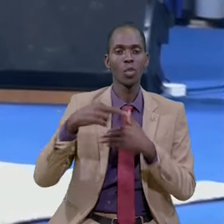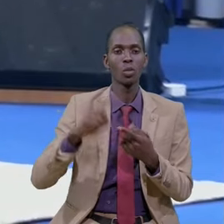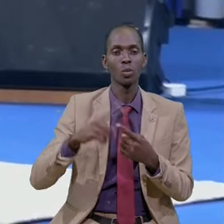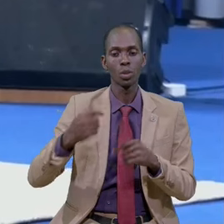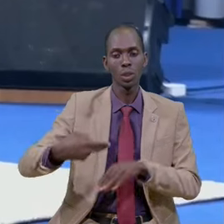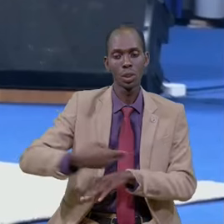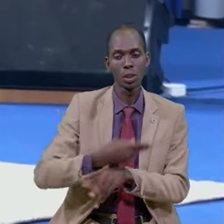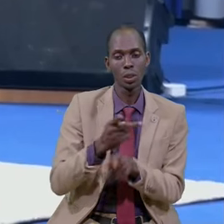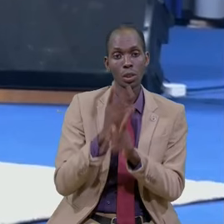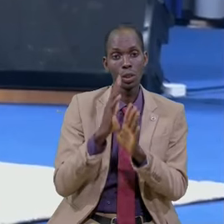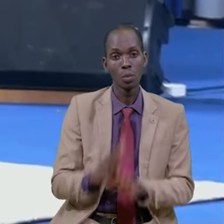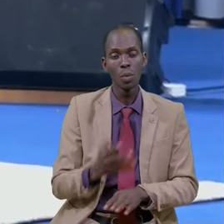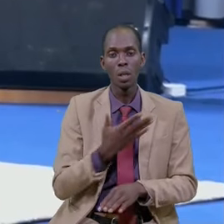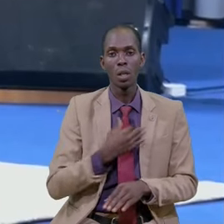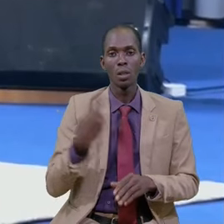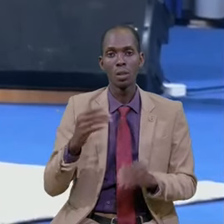the